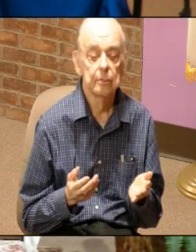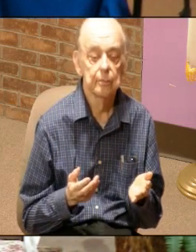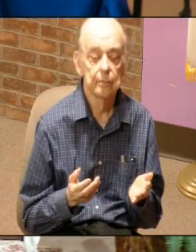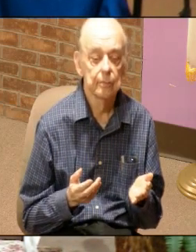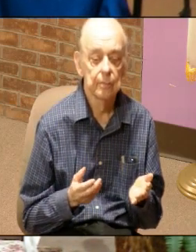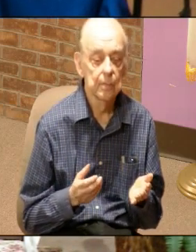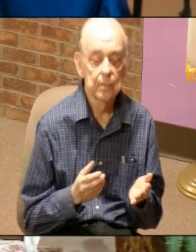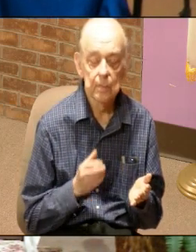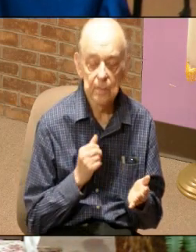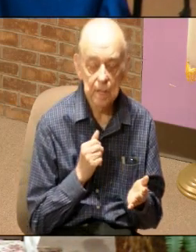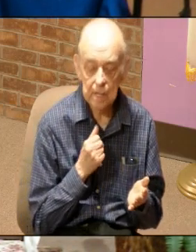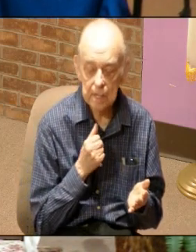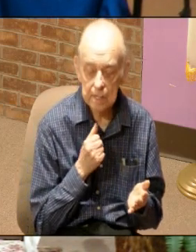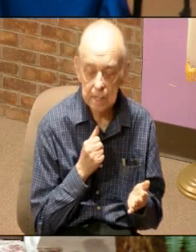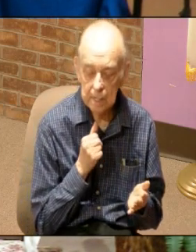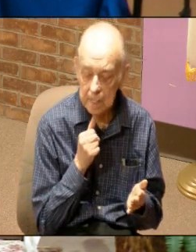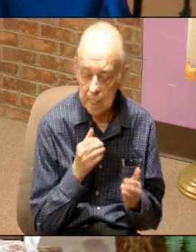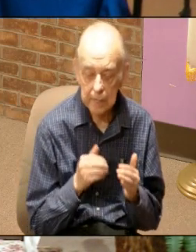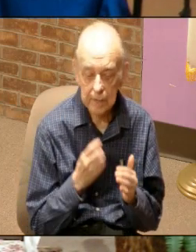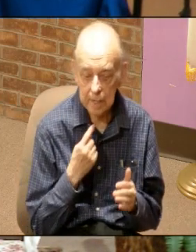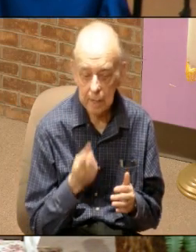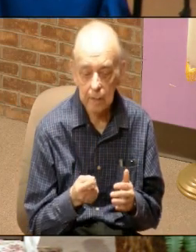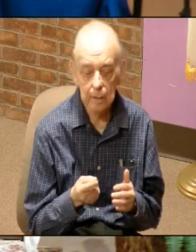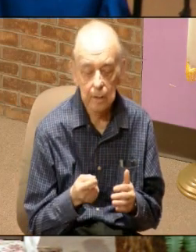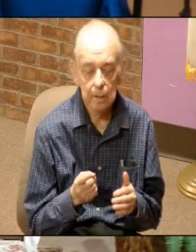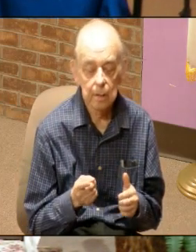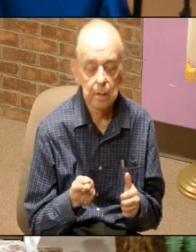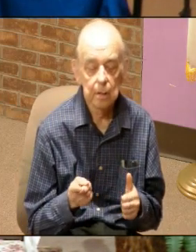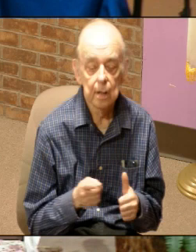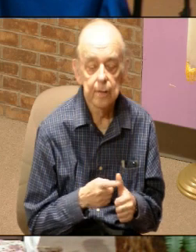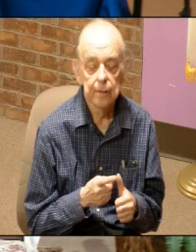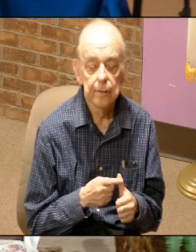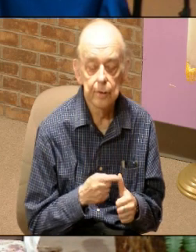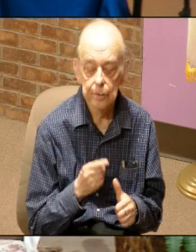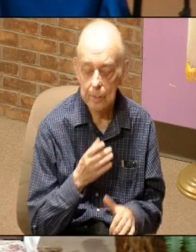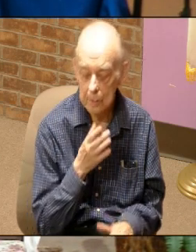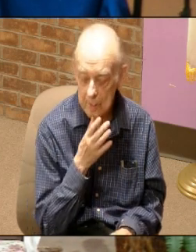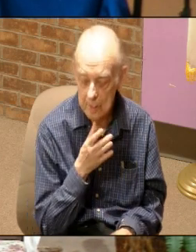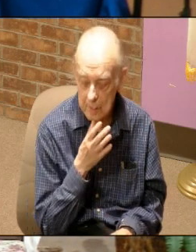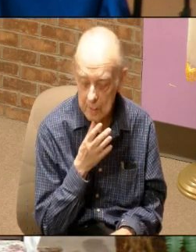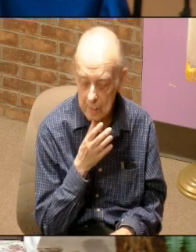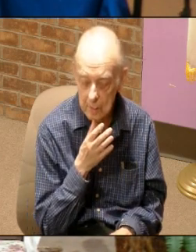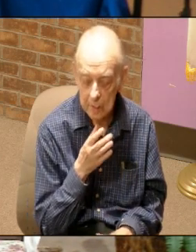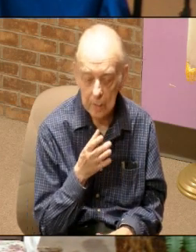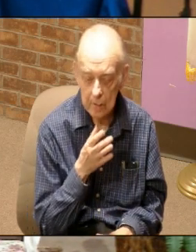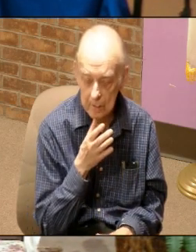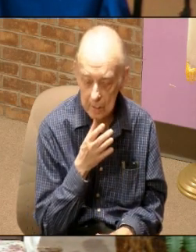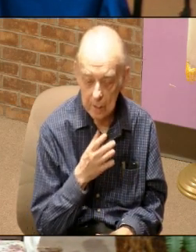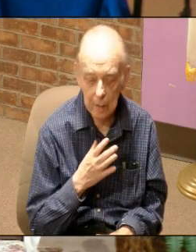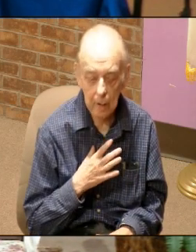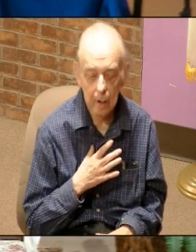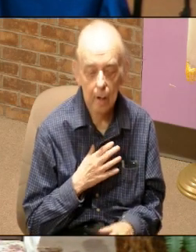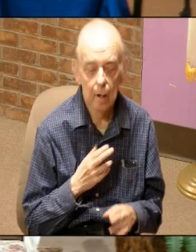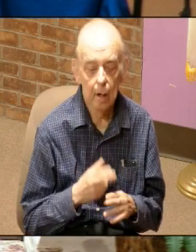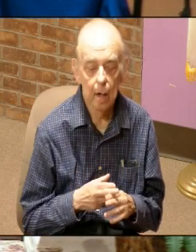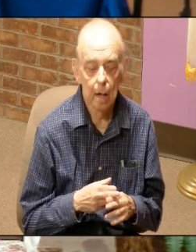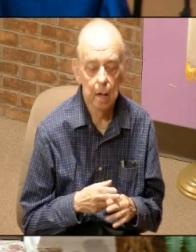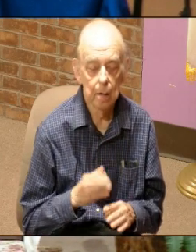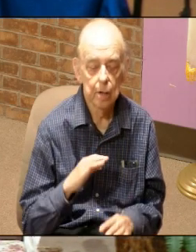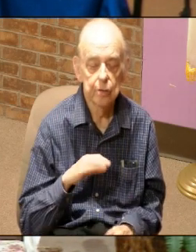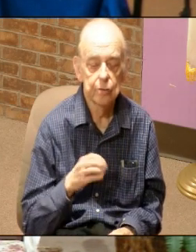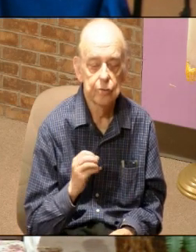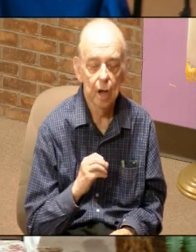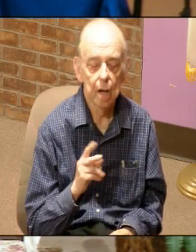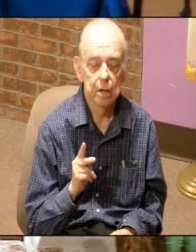are not even mentioned like the first one. The first one was a lady by the name of Jochebed.